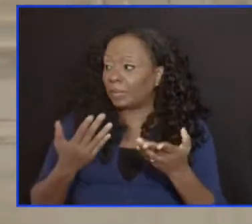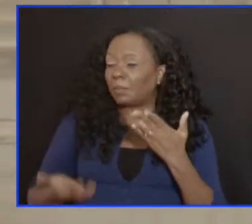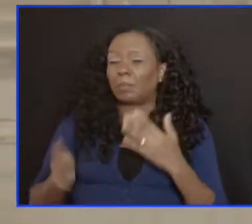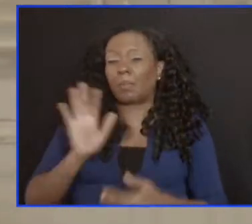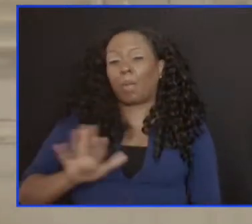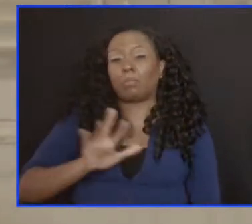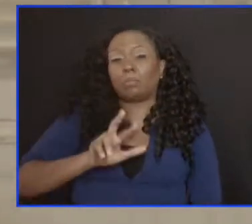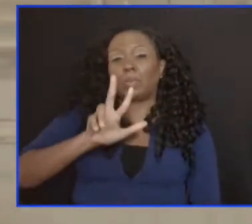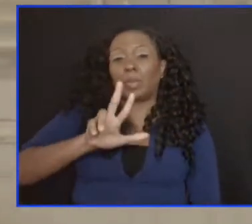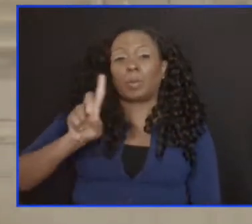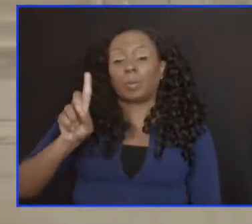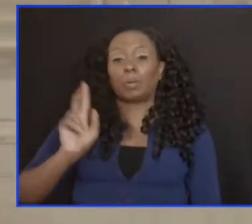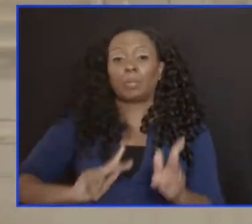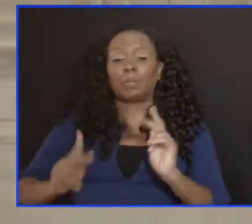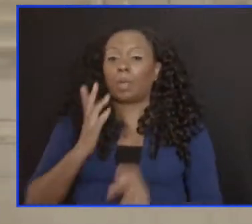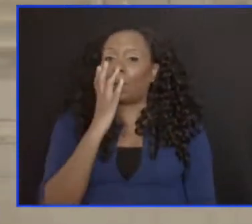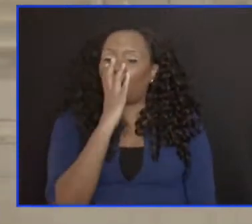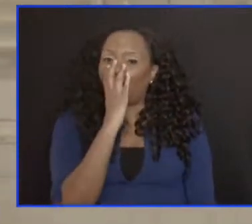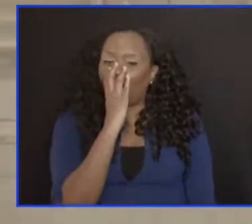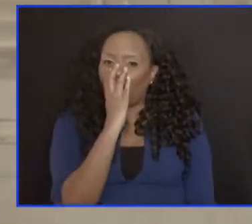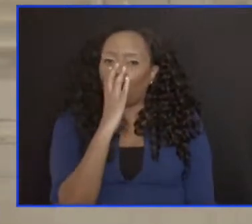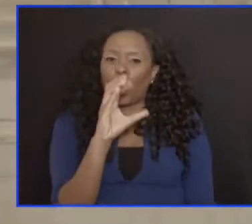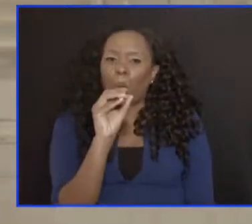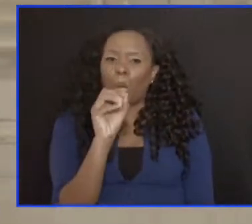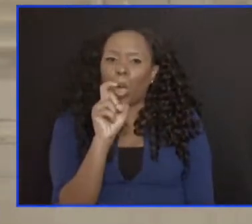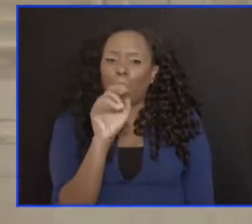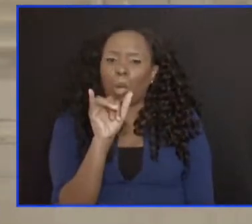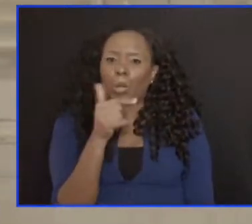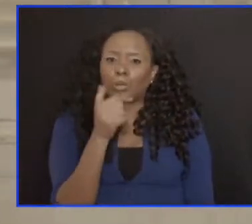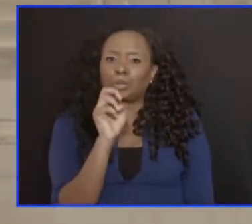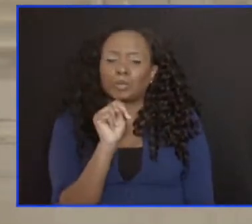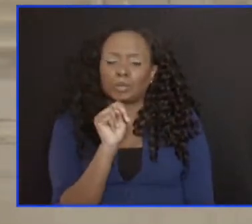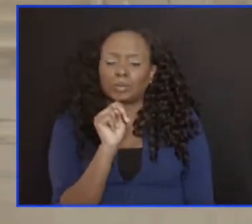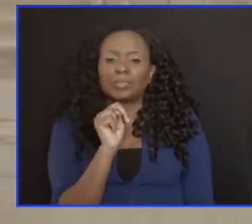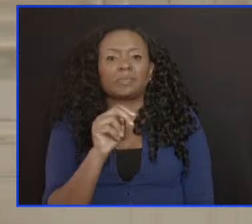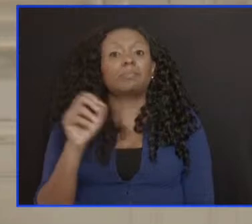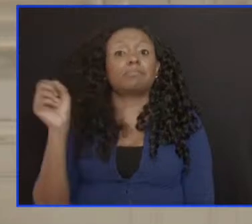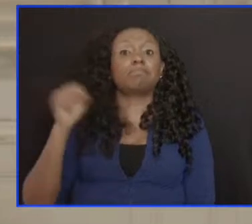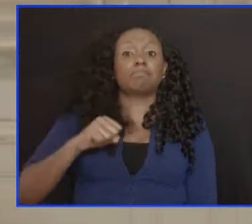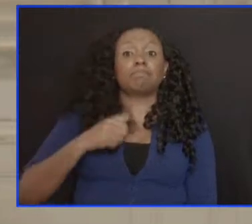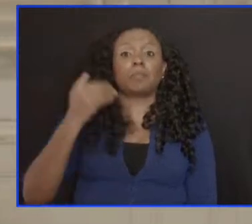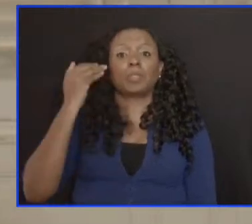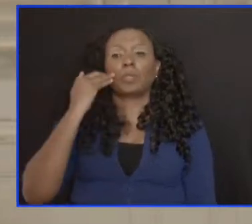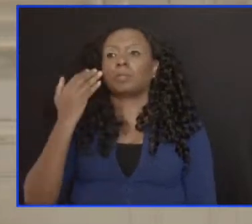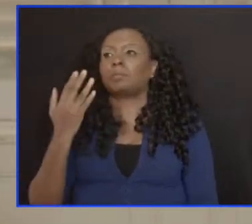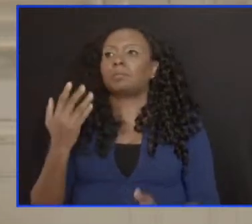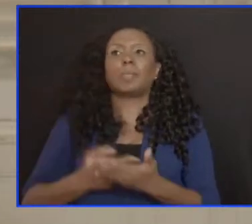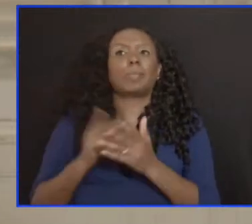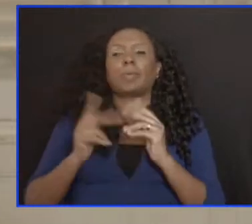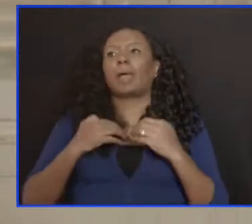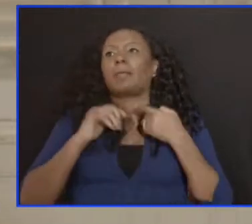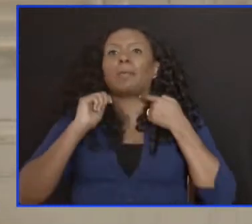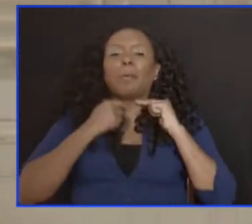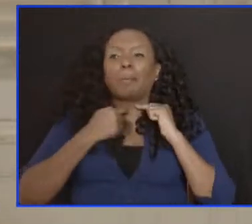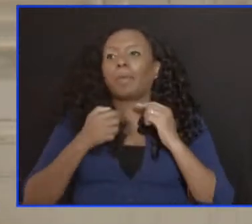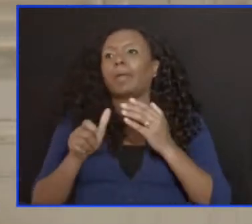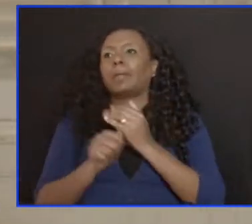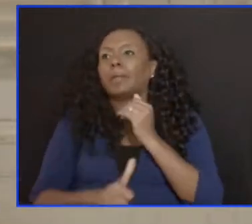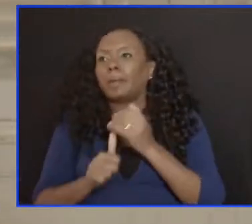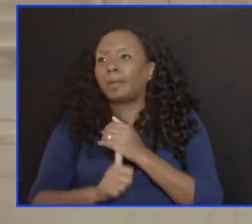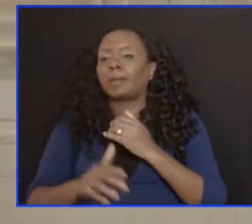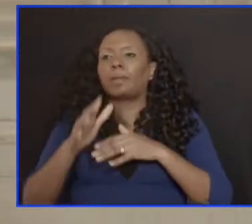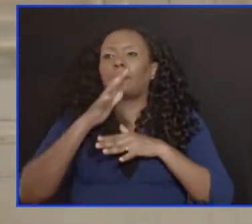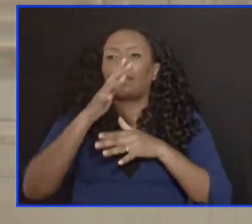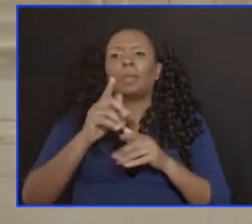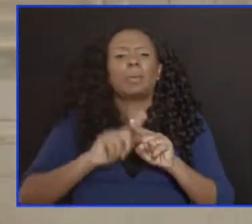31 persons on oxygen. So apart from presenting with respiratory disease, yes, you'll see people with sore throat. Yes, we'll see people with diarrhea and vomiting.